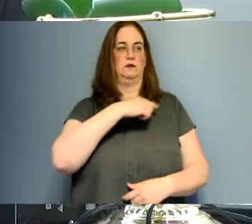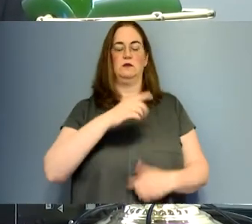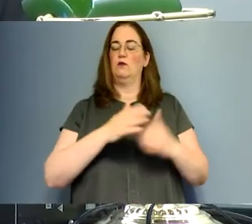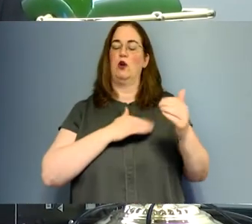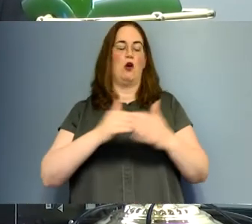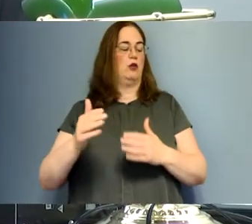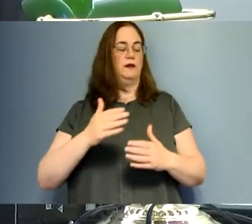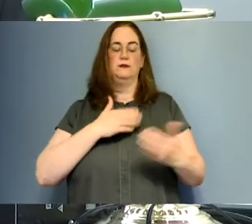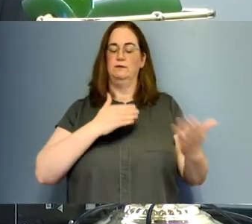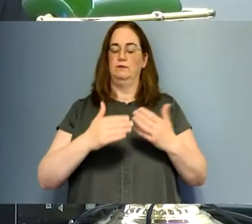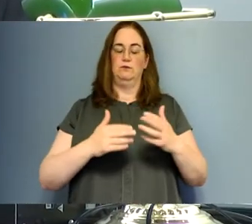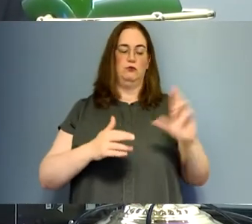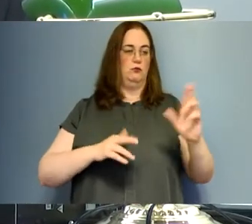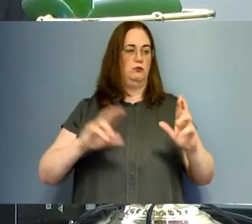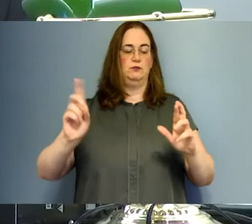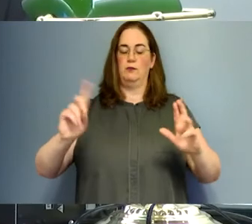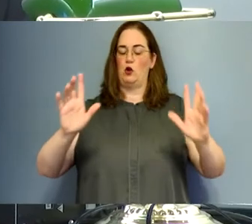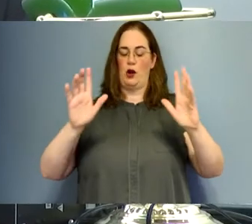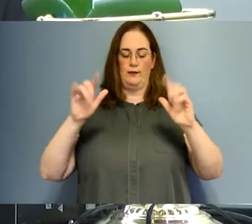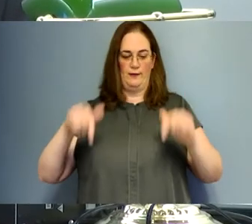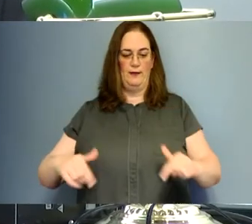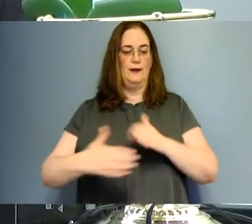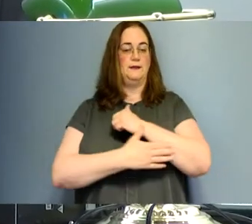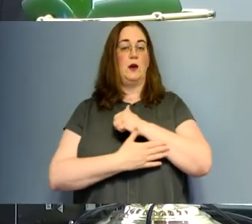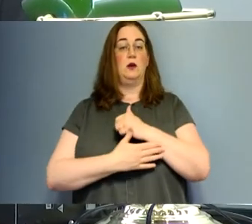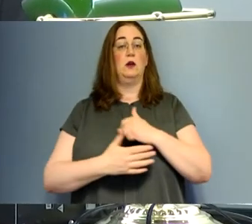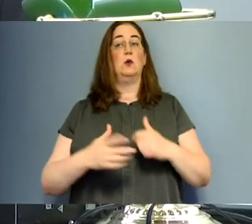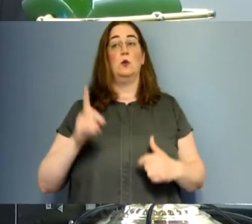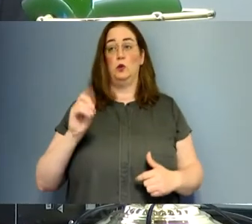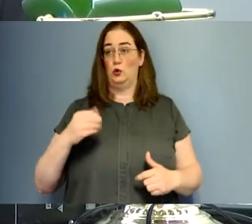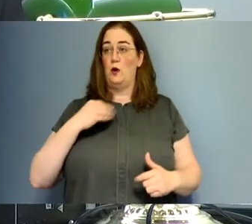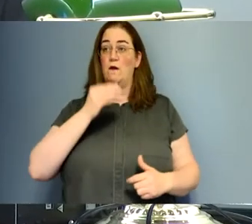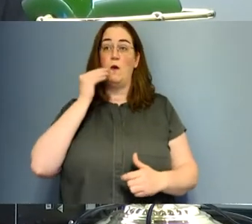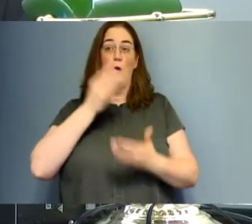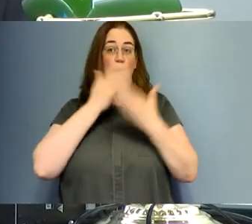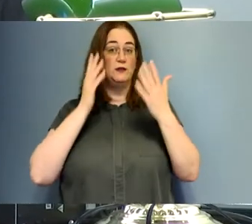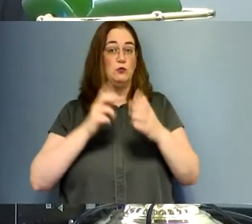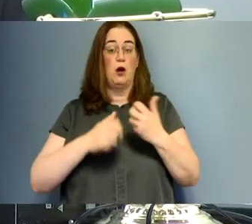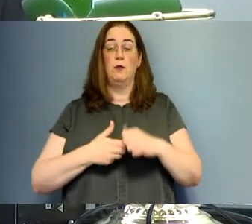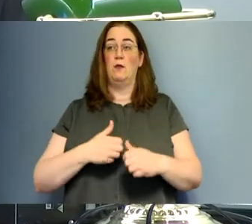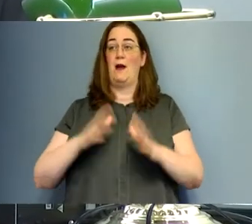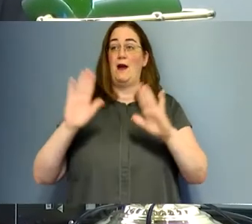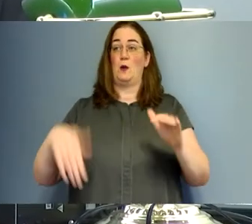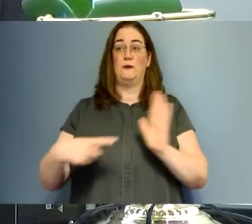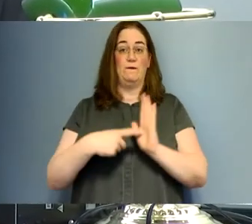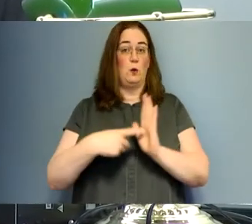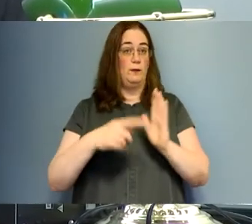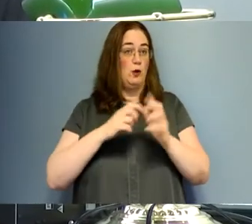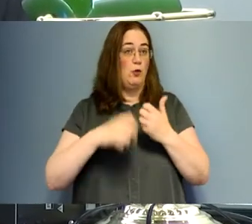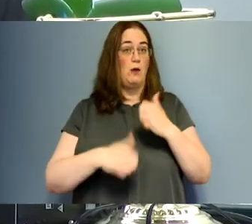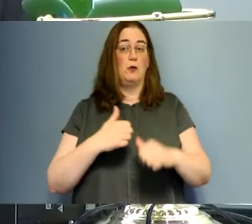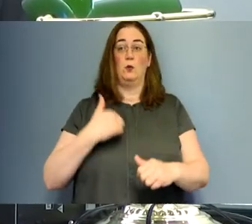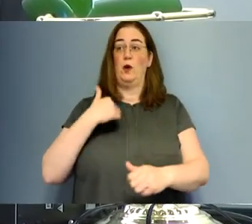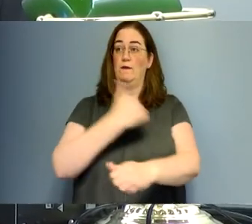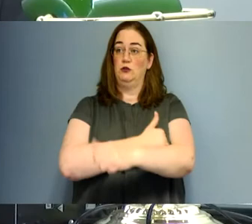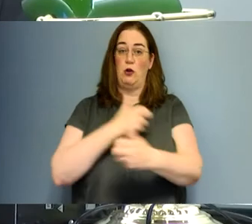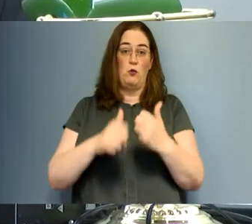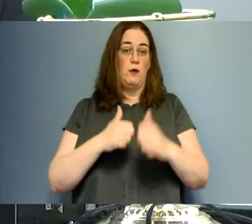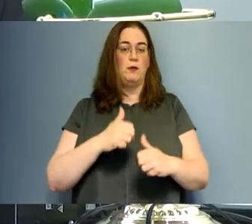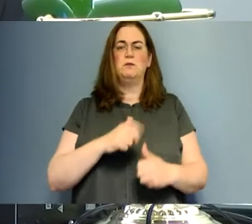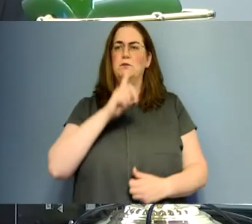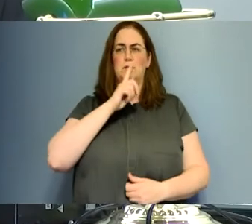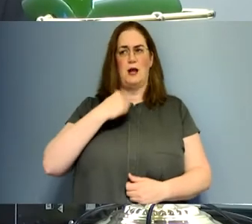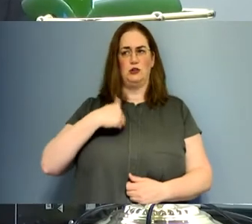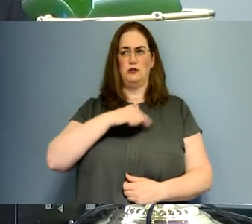of party, in this county. We do have a homelessness problem. We have a housing affordability problem. We have a drug problem. And not just